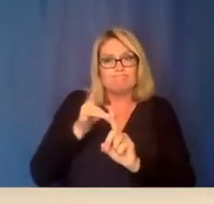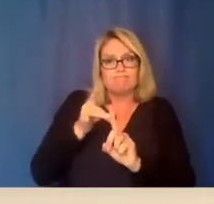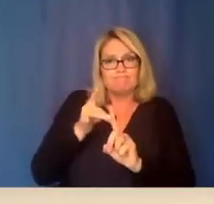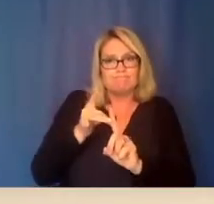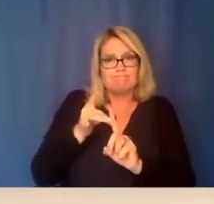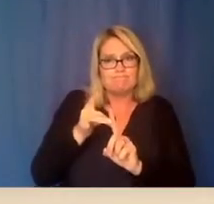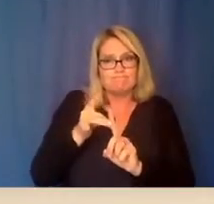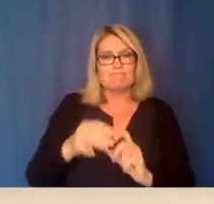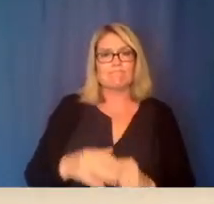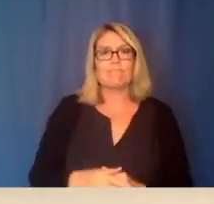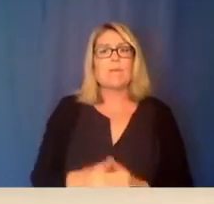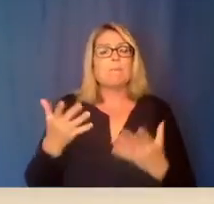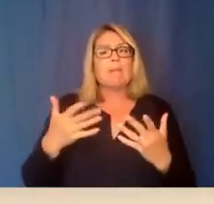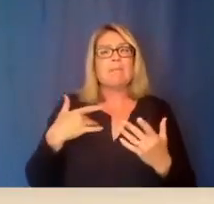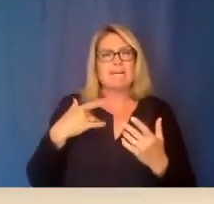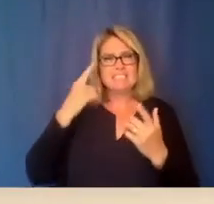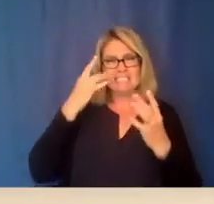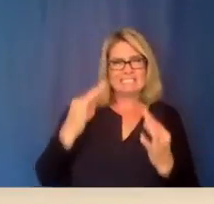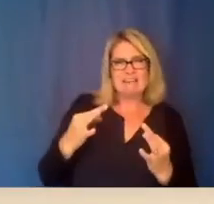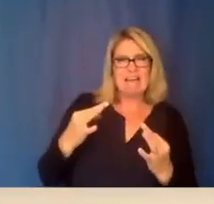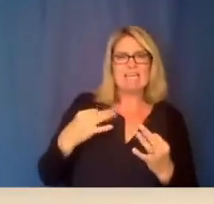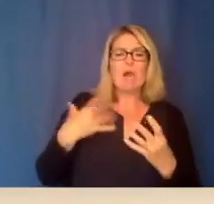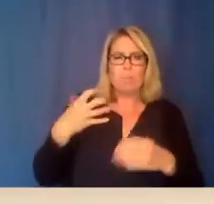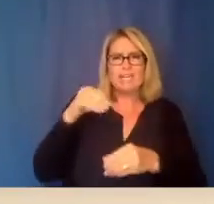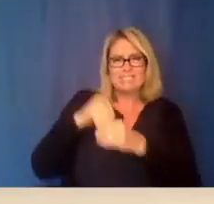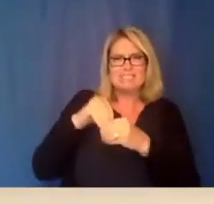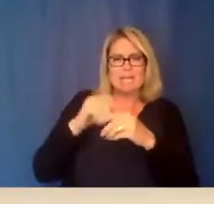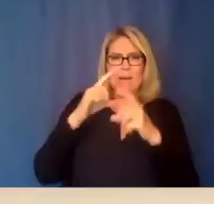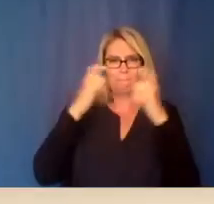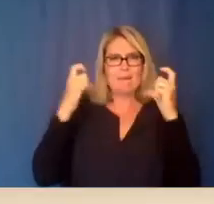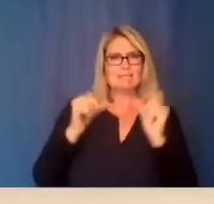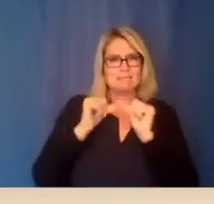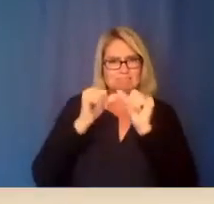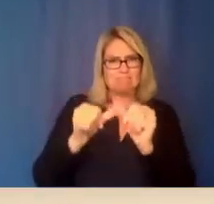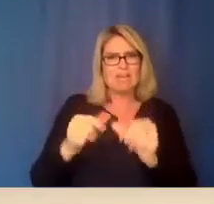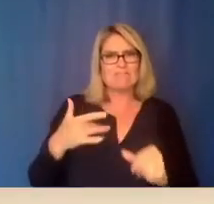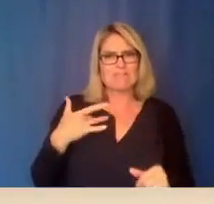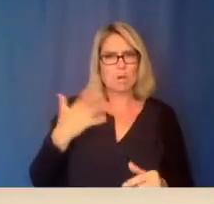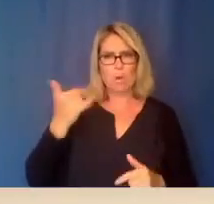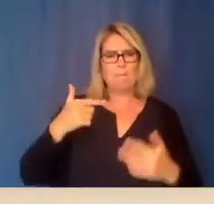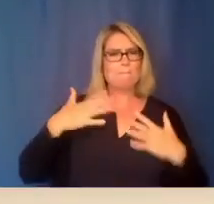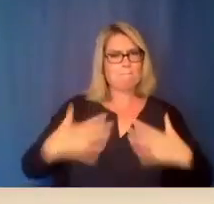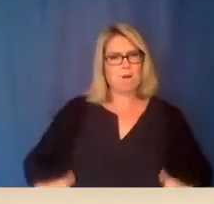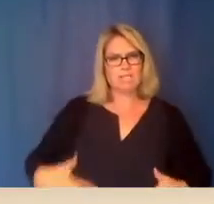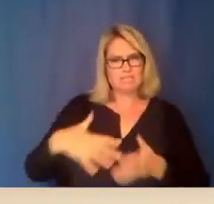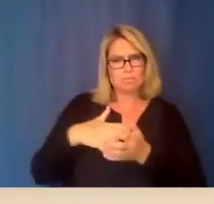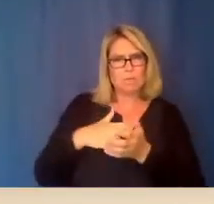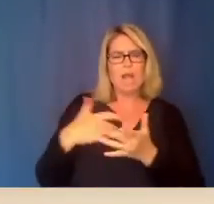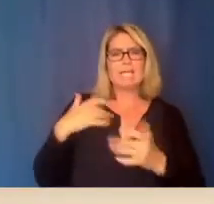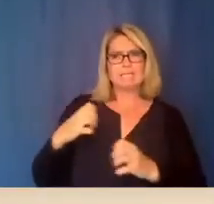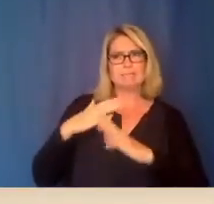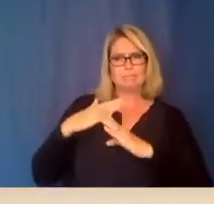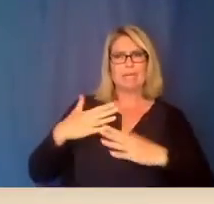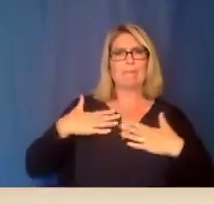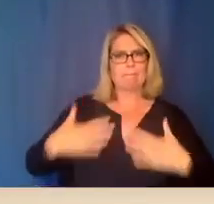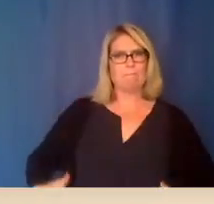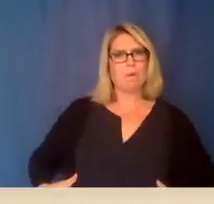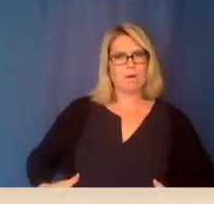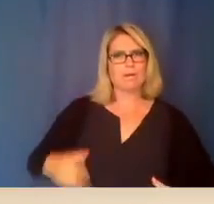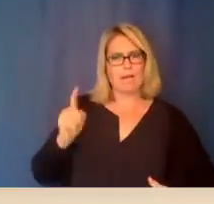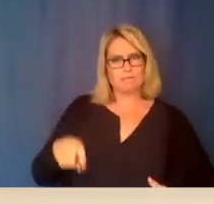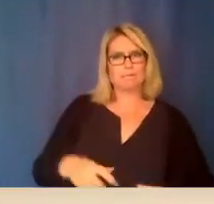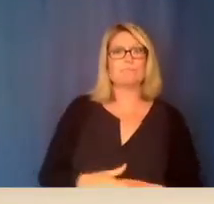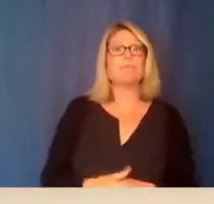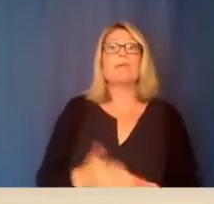choose to continue wearing a mask in indoor spaces to provide them with an additional layer of protection. Businesses